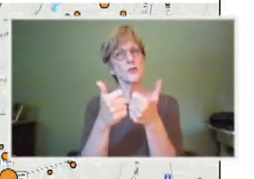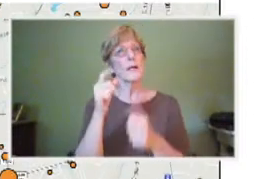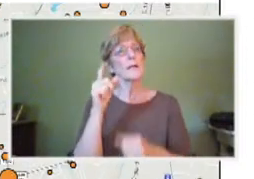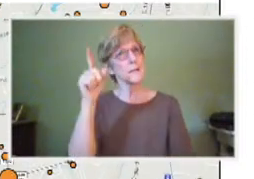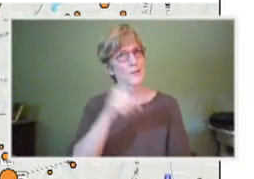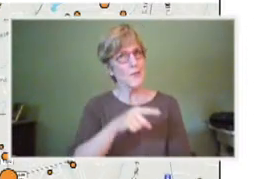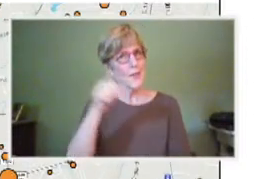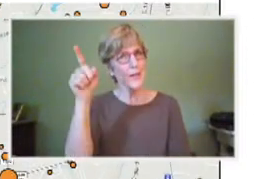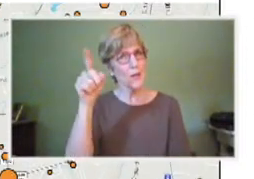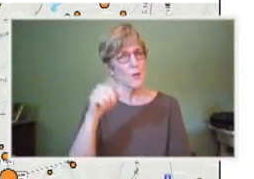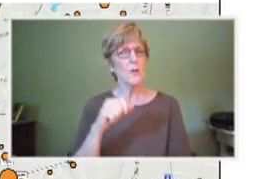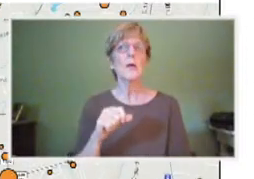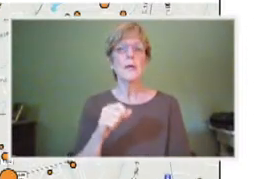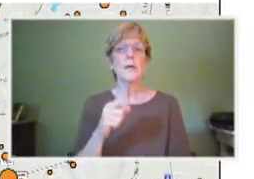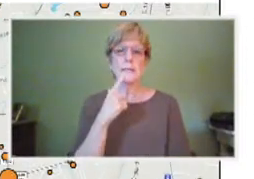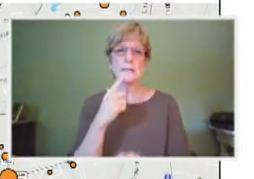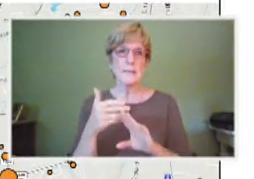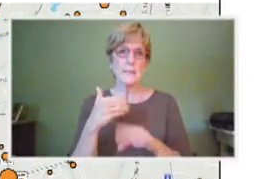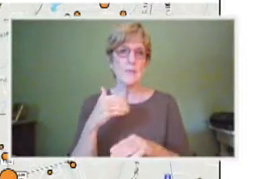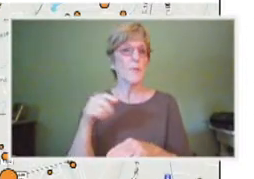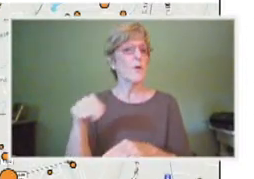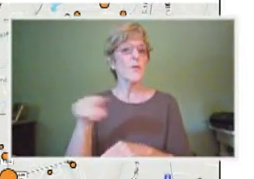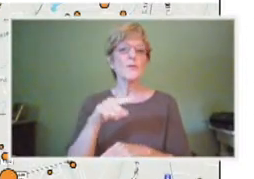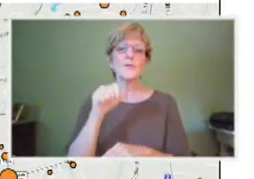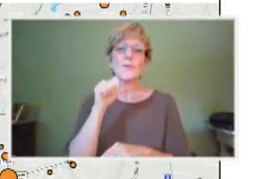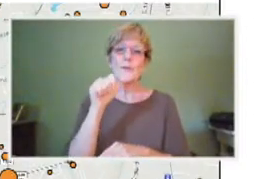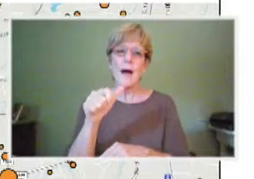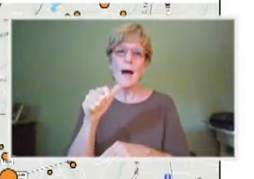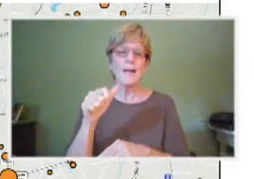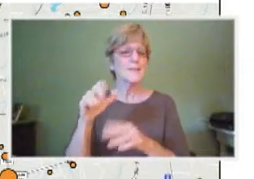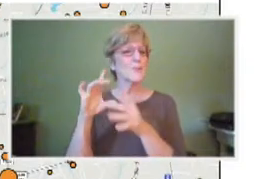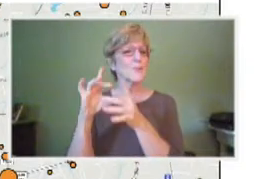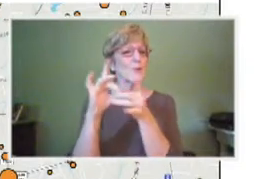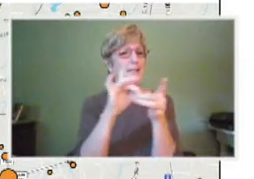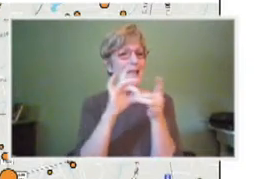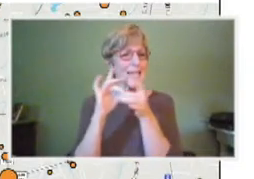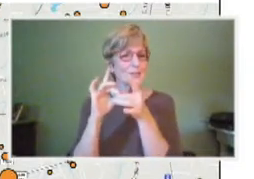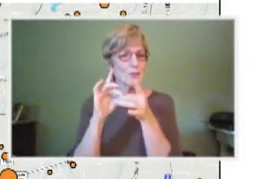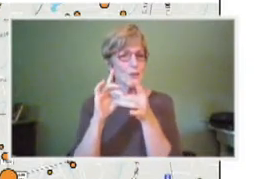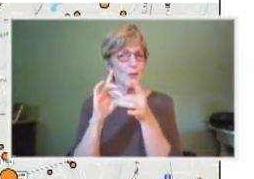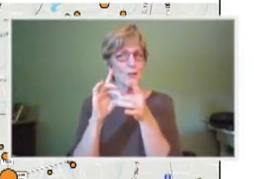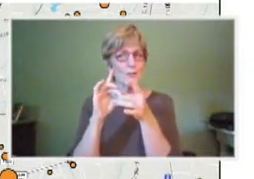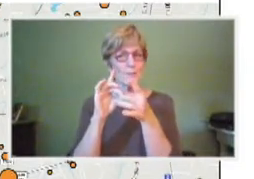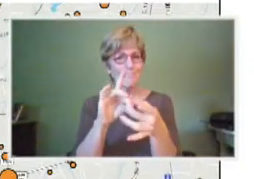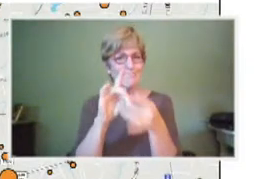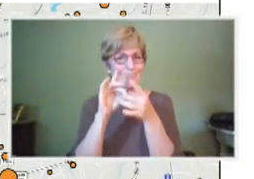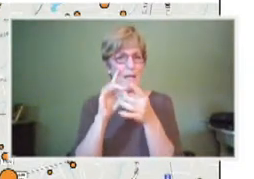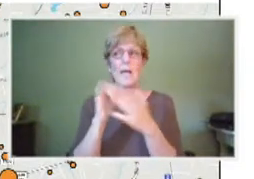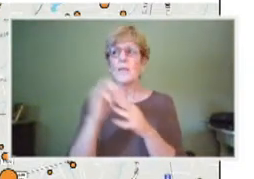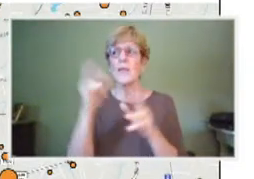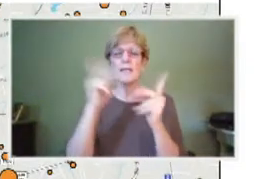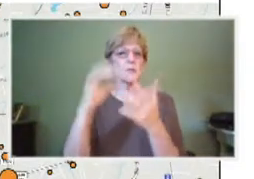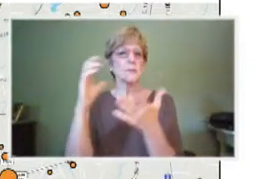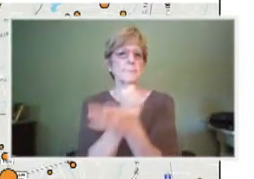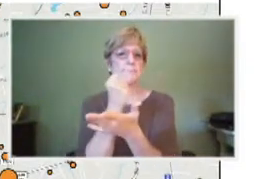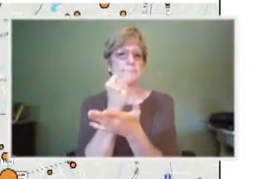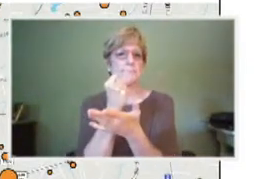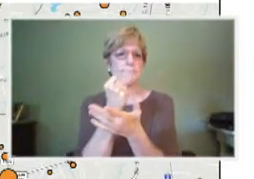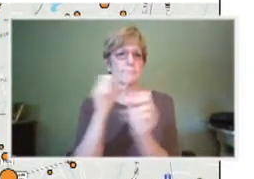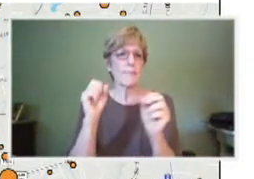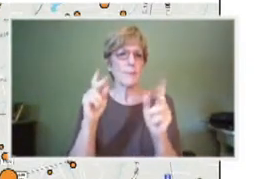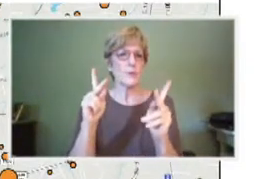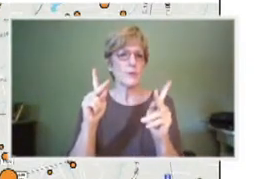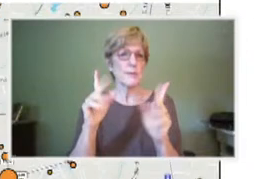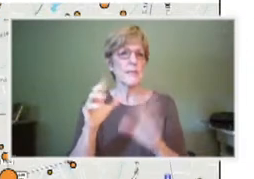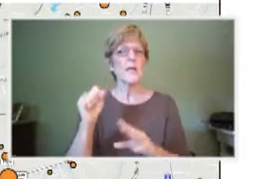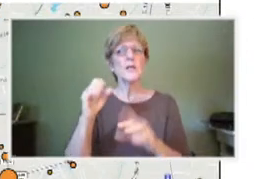I referenced earlier, those are not necessarily relational crimes. Those are often transactional crimes. So we see a